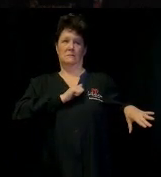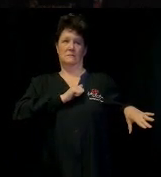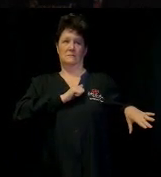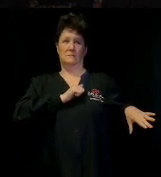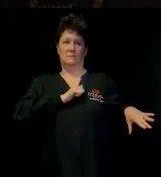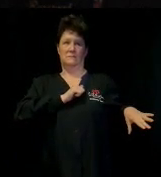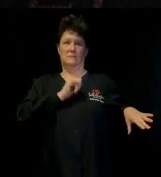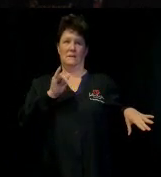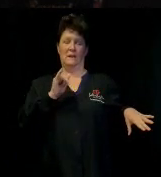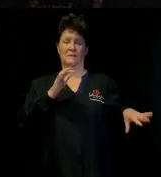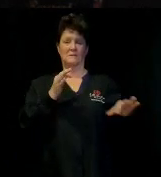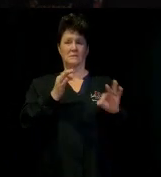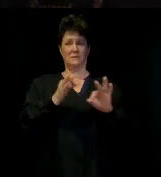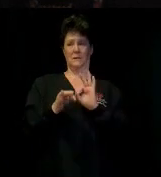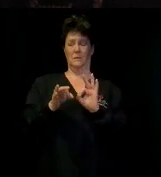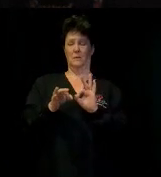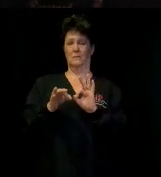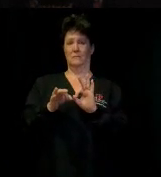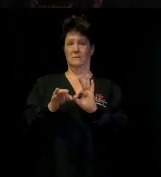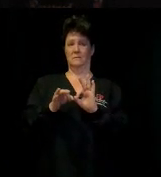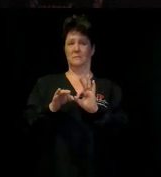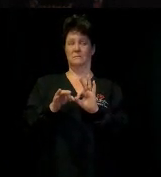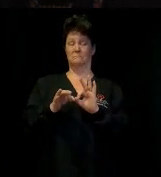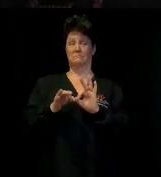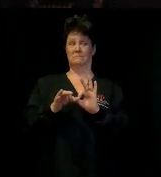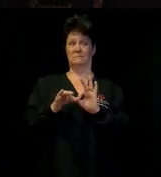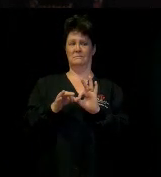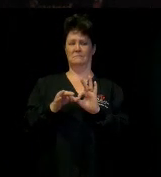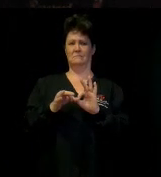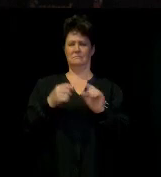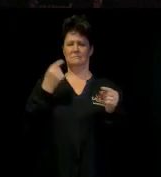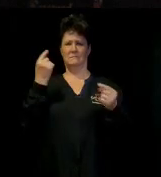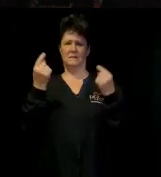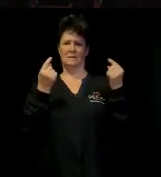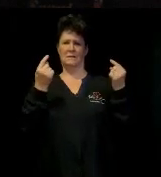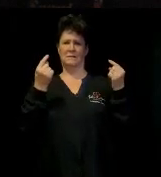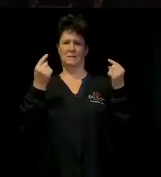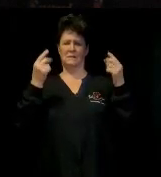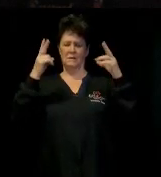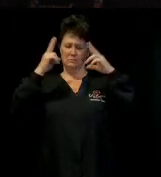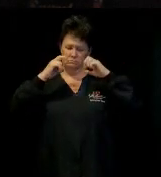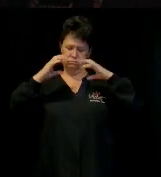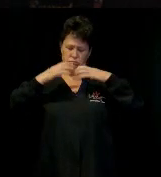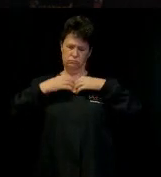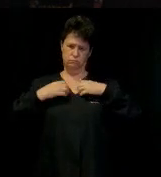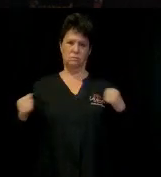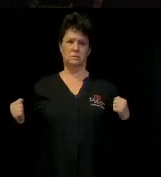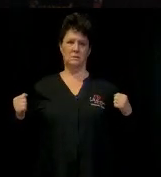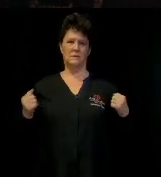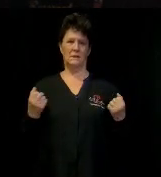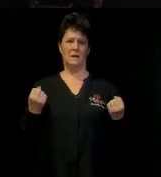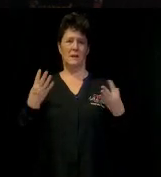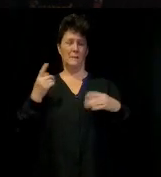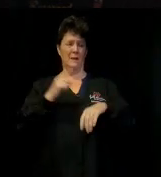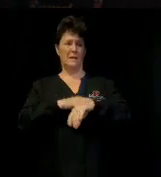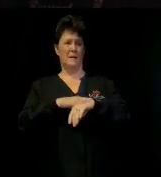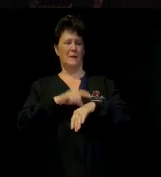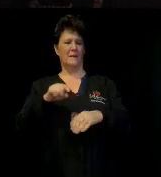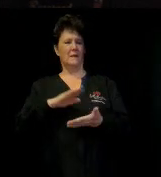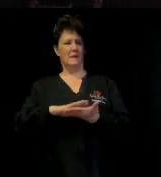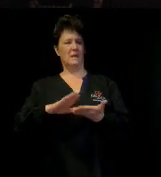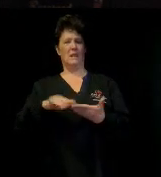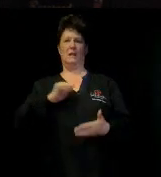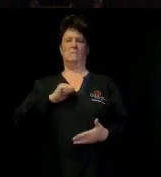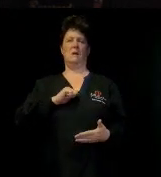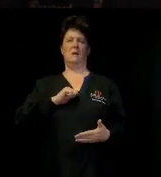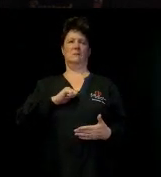Man, it's pretty simple to me. Just strip it off. I don't need an explanation. How many times are people, well, let me clean up first. Then